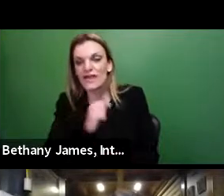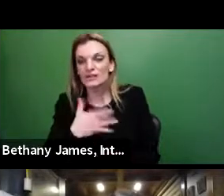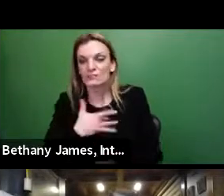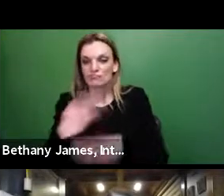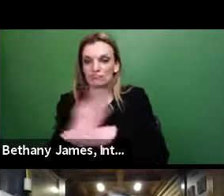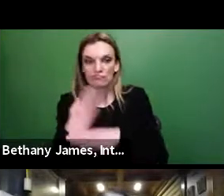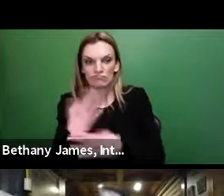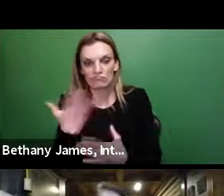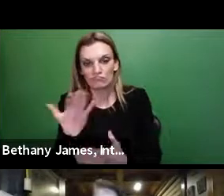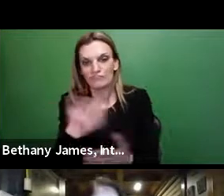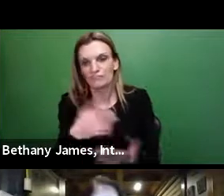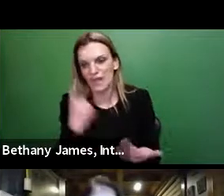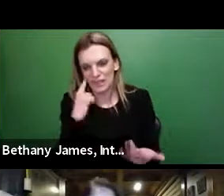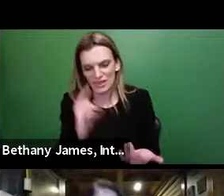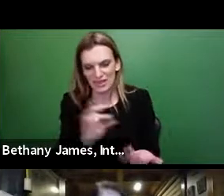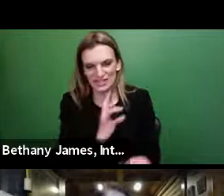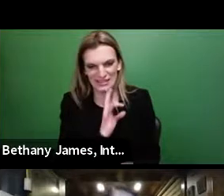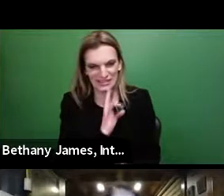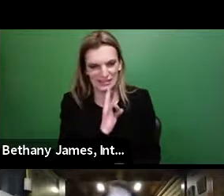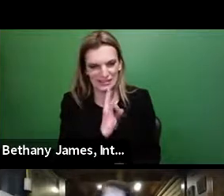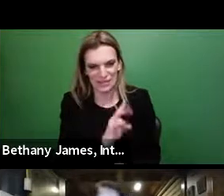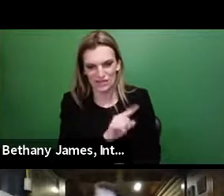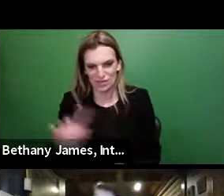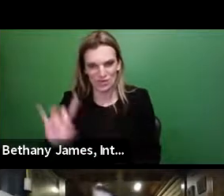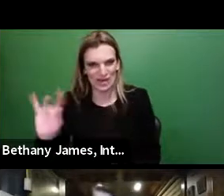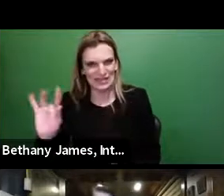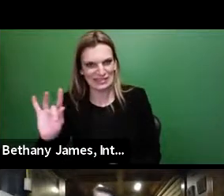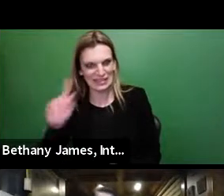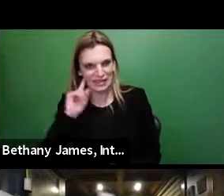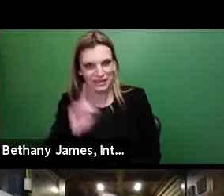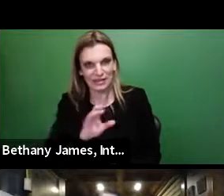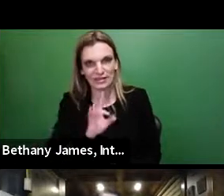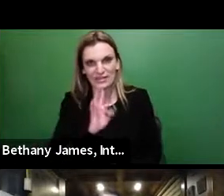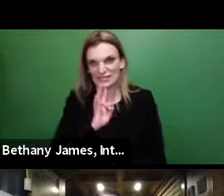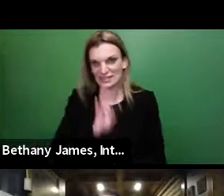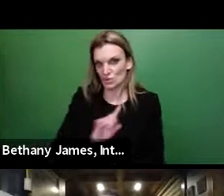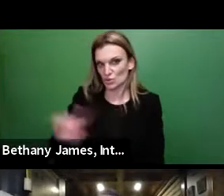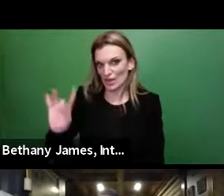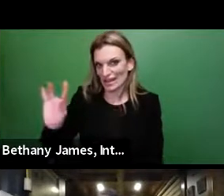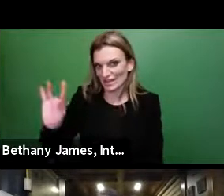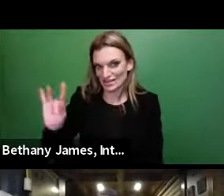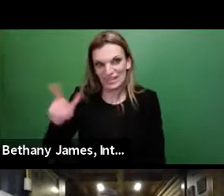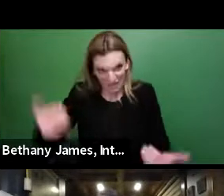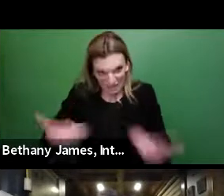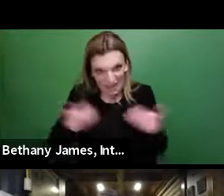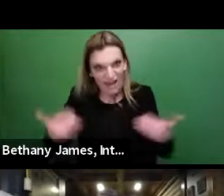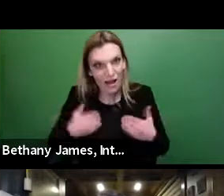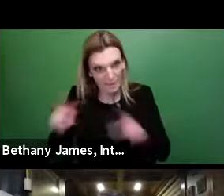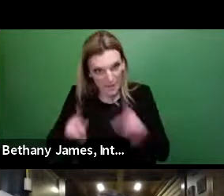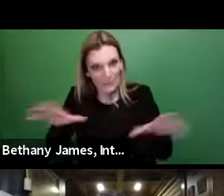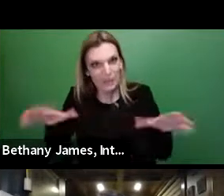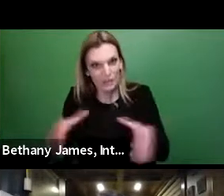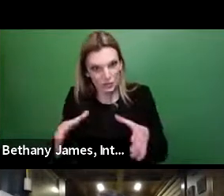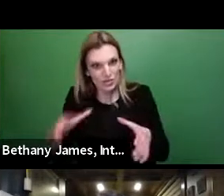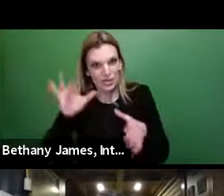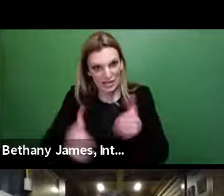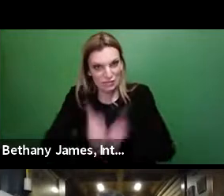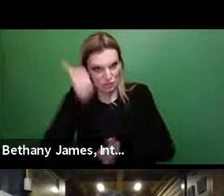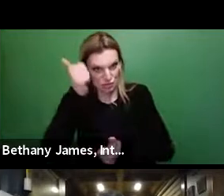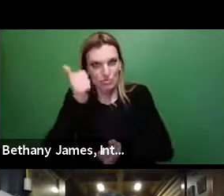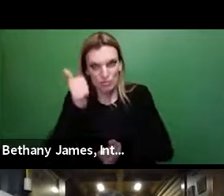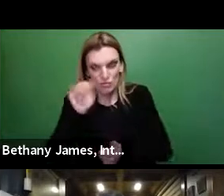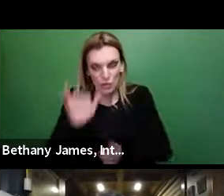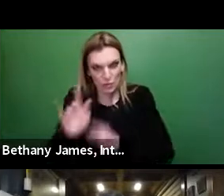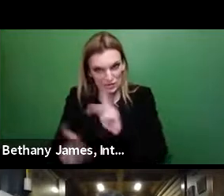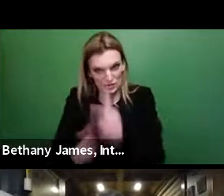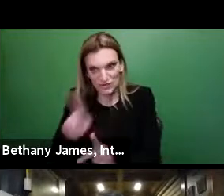know, I think 7 to 18. So wow. It's a young population. That's the majority of this. So those are the